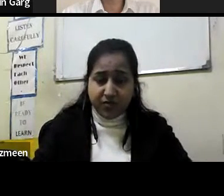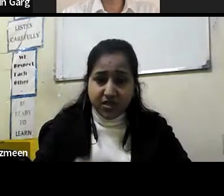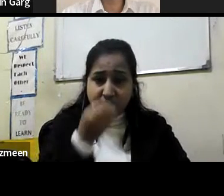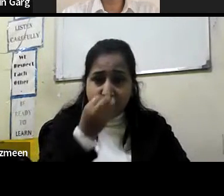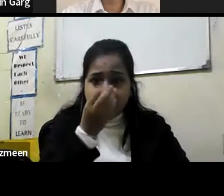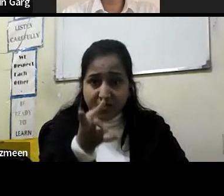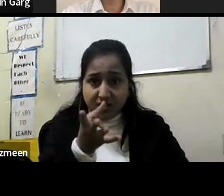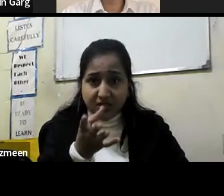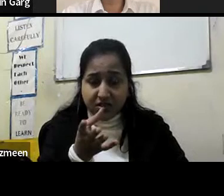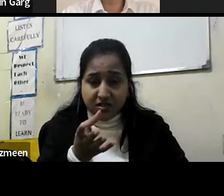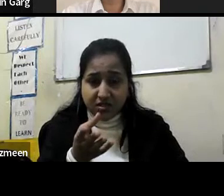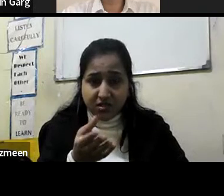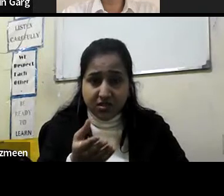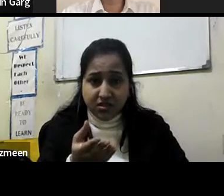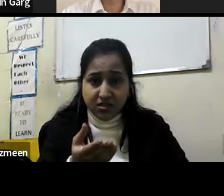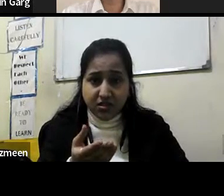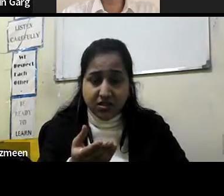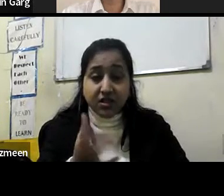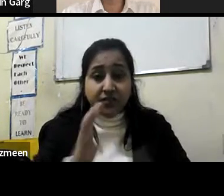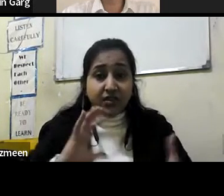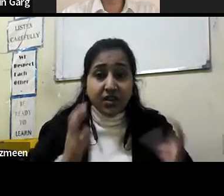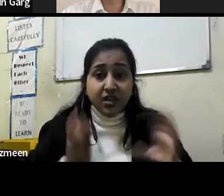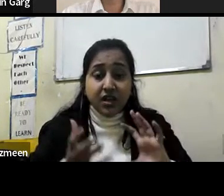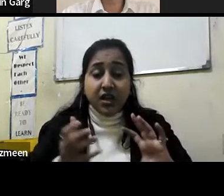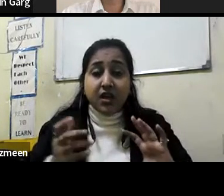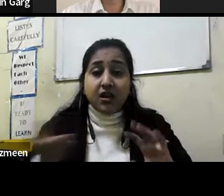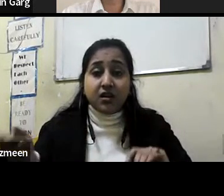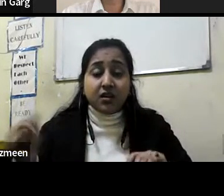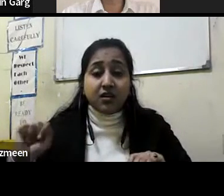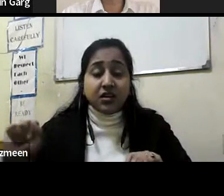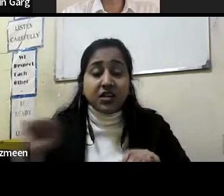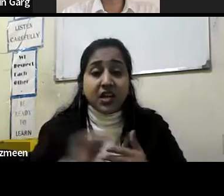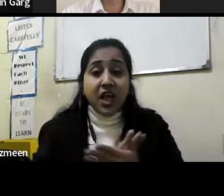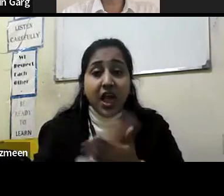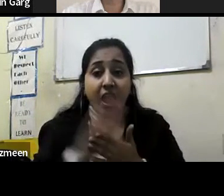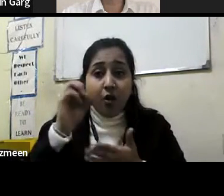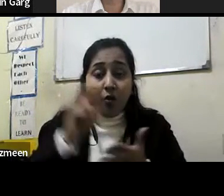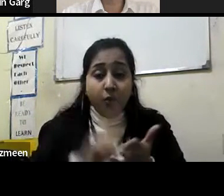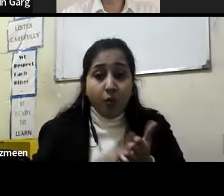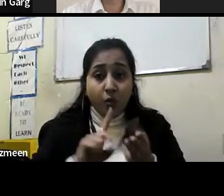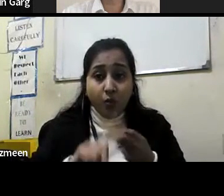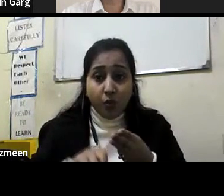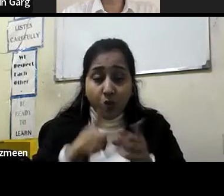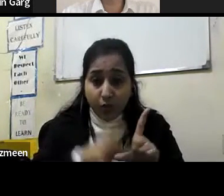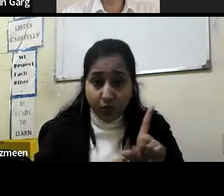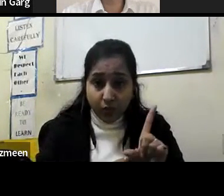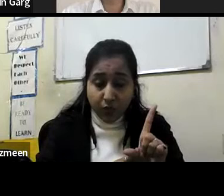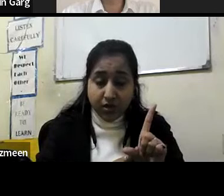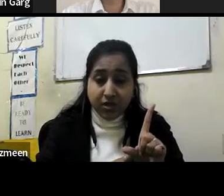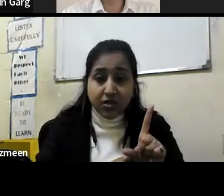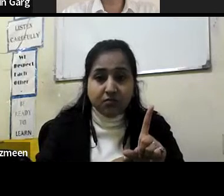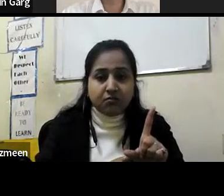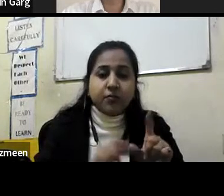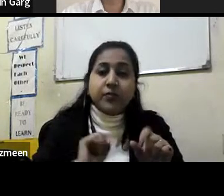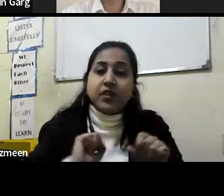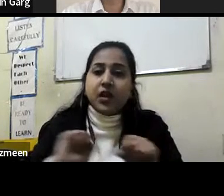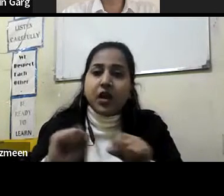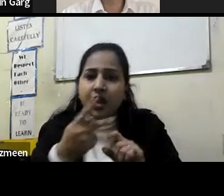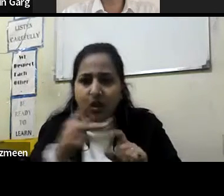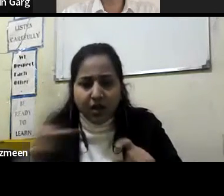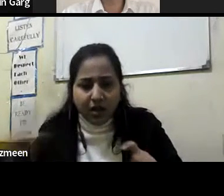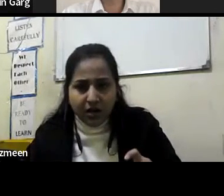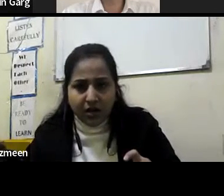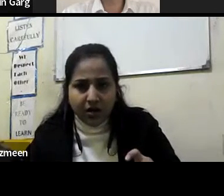will generate honey, and the honey can be sold, organic honey, and they can The other project we are looking at